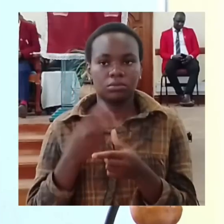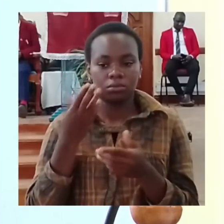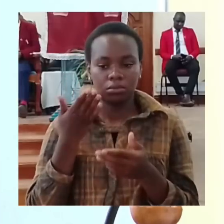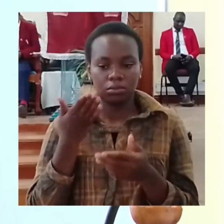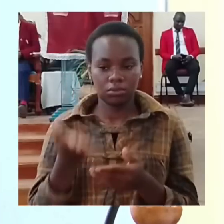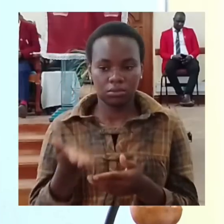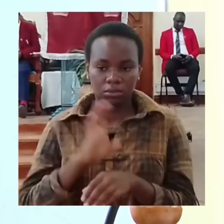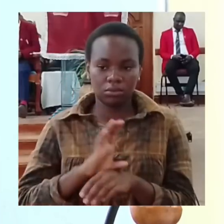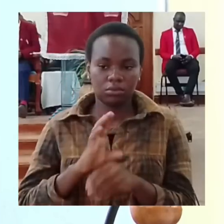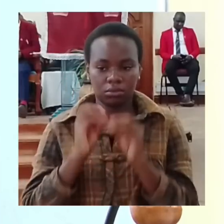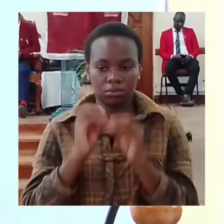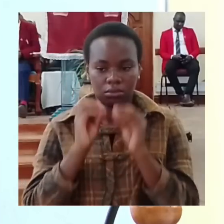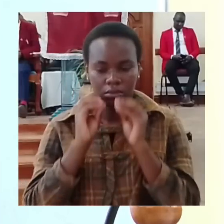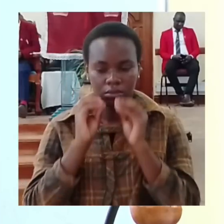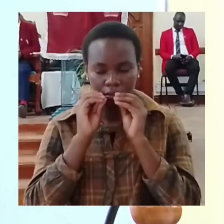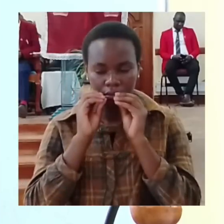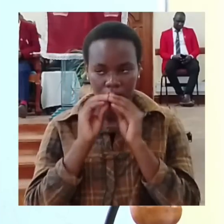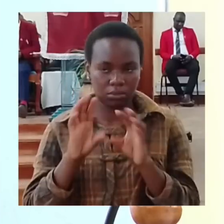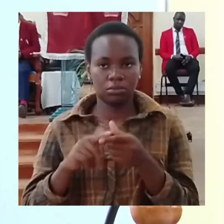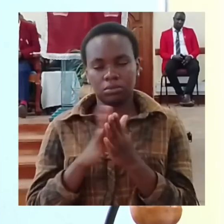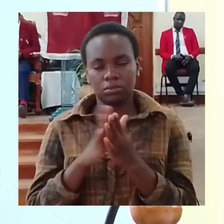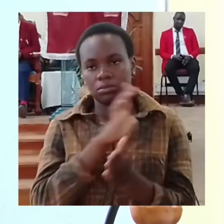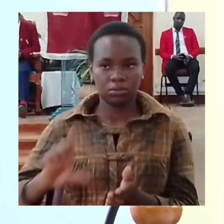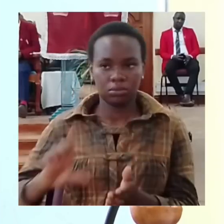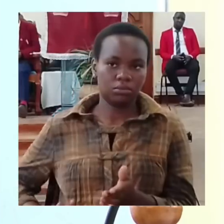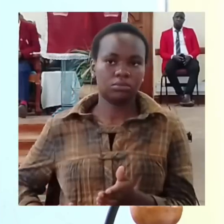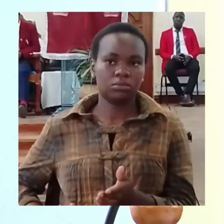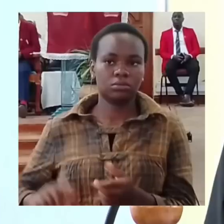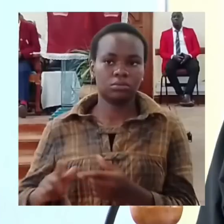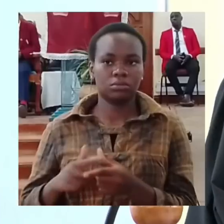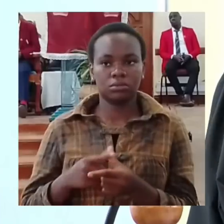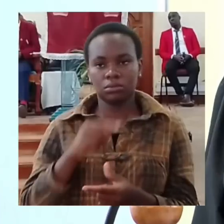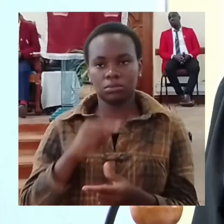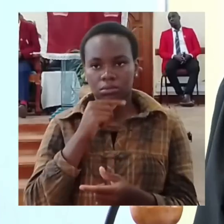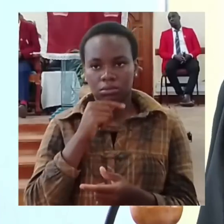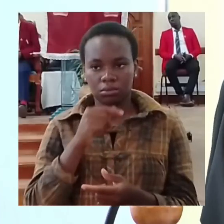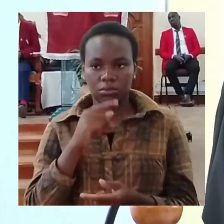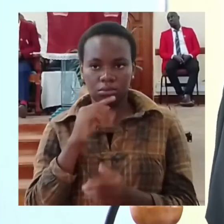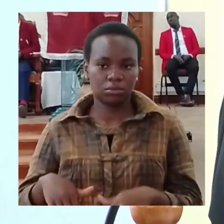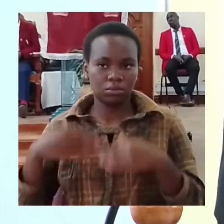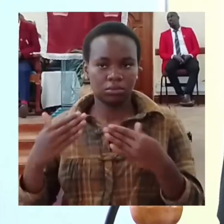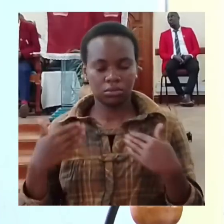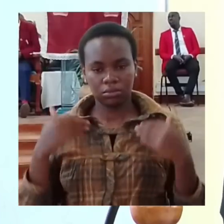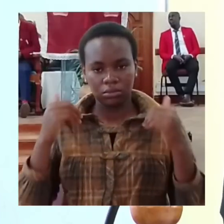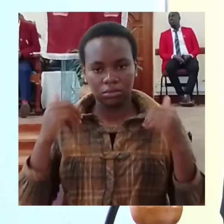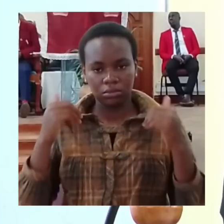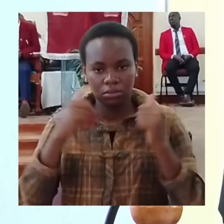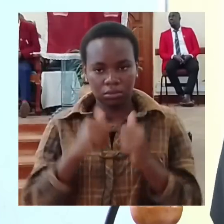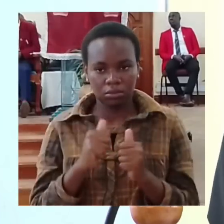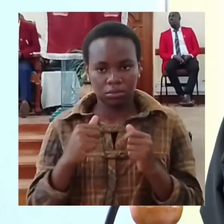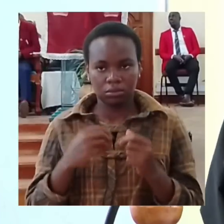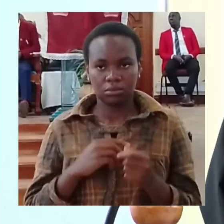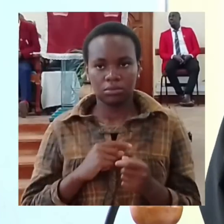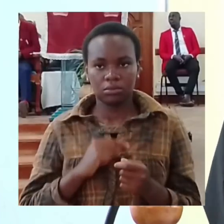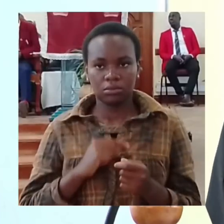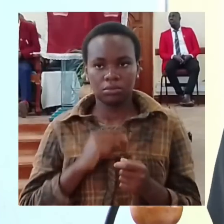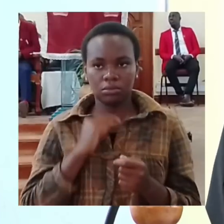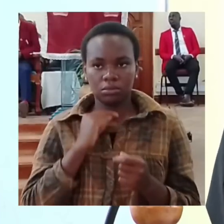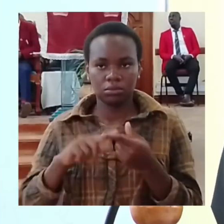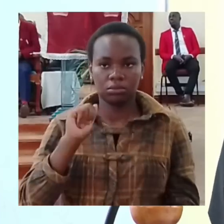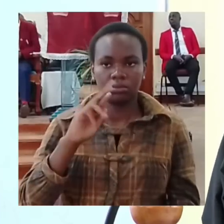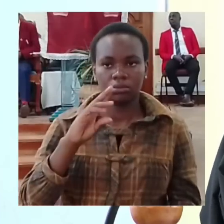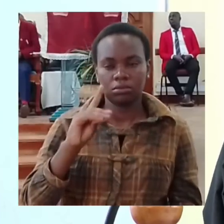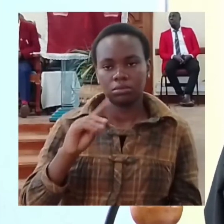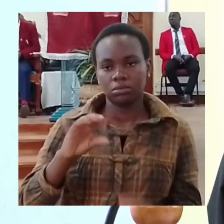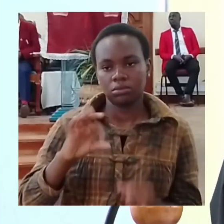hearing is a blessing. Mwathani agocwo. Atĩ mũthuri woka kwohwo gwĩkĩrwo tai, kũheo kandi, andũ anyu othe